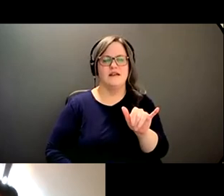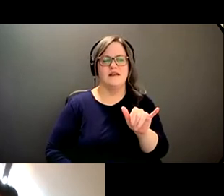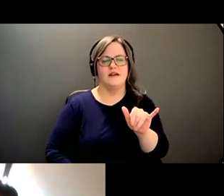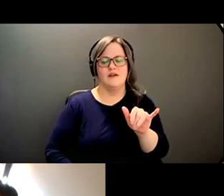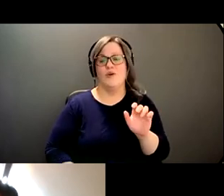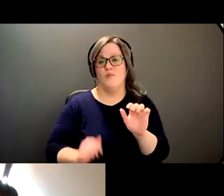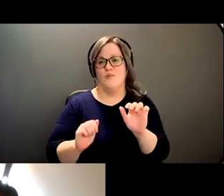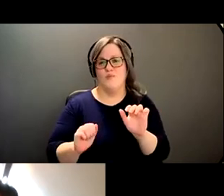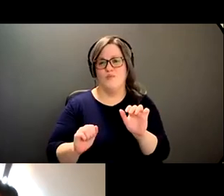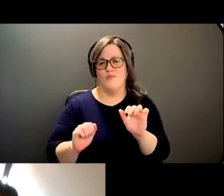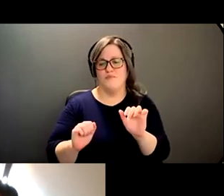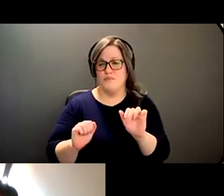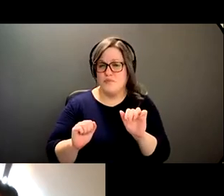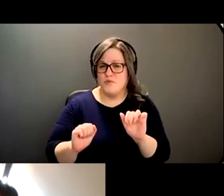from